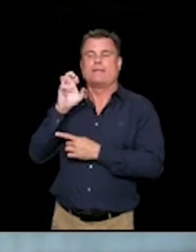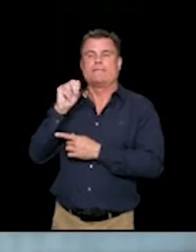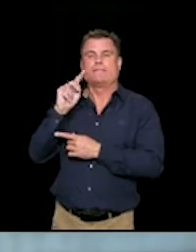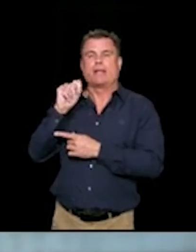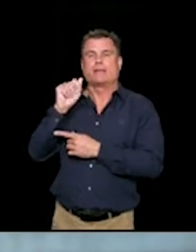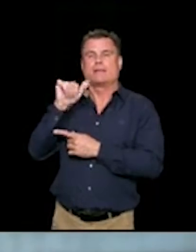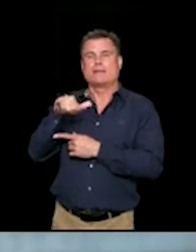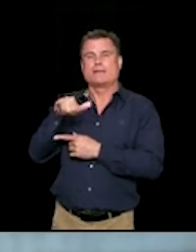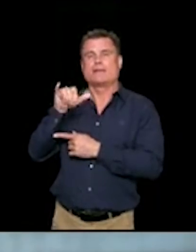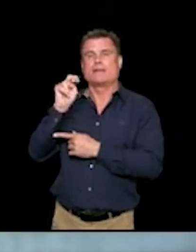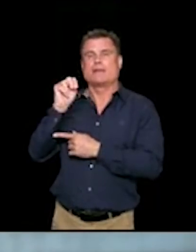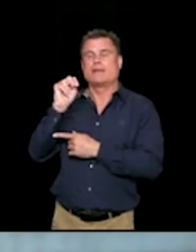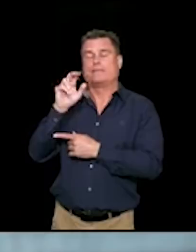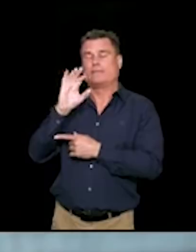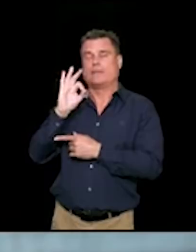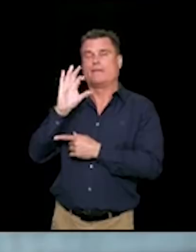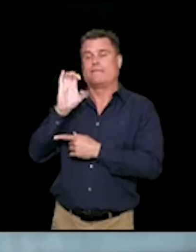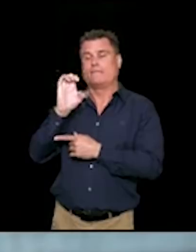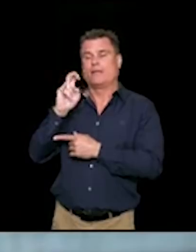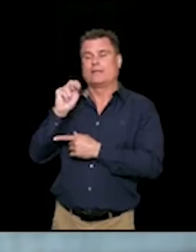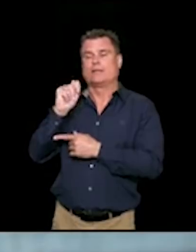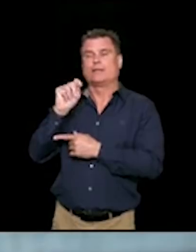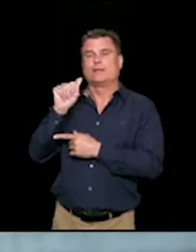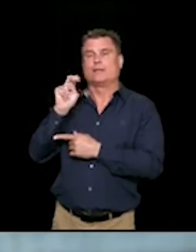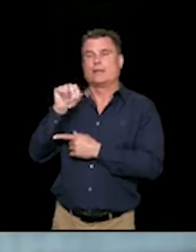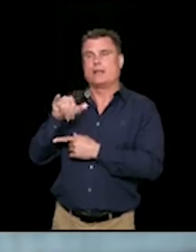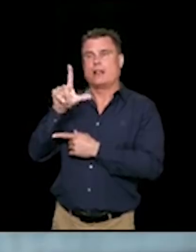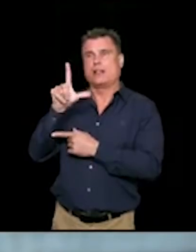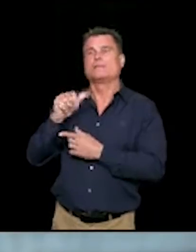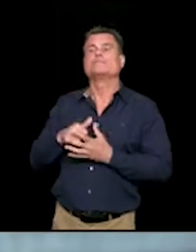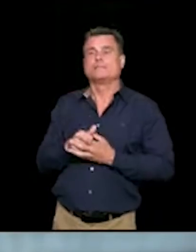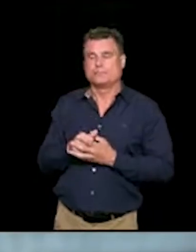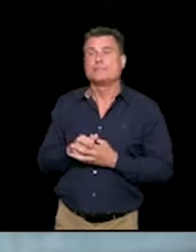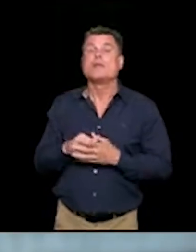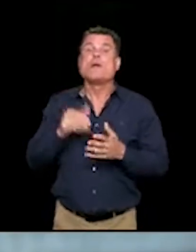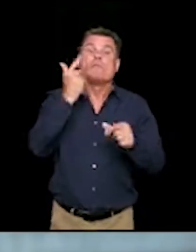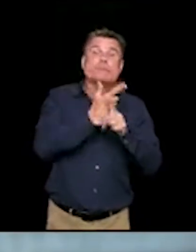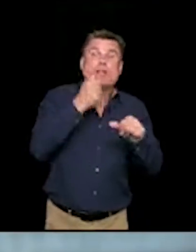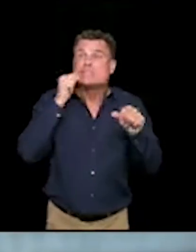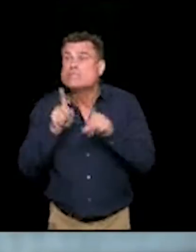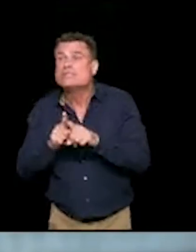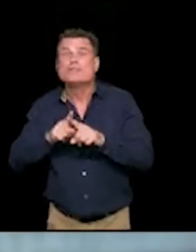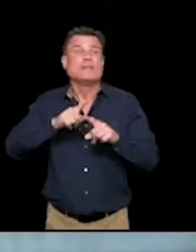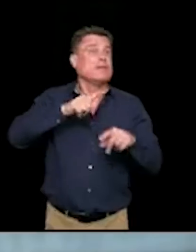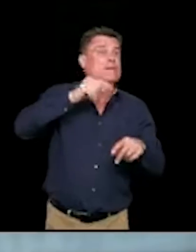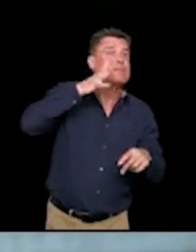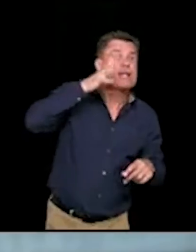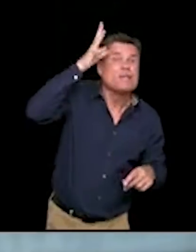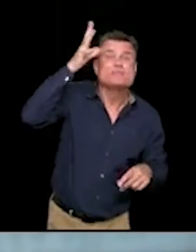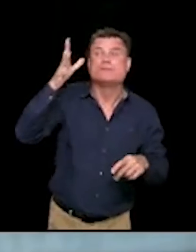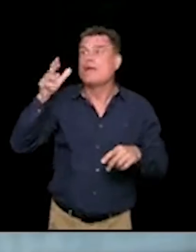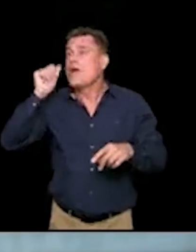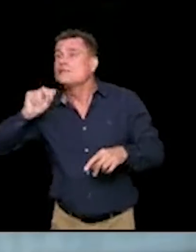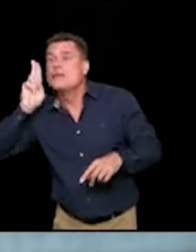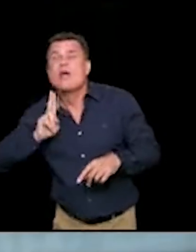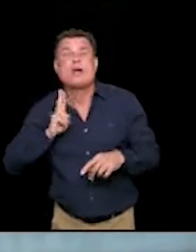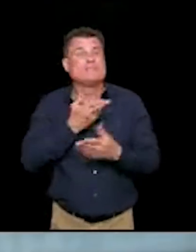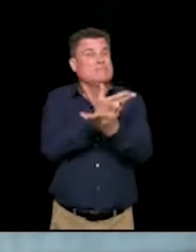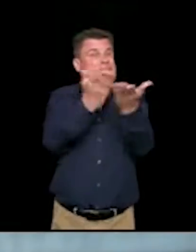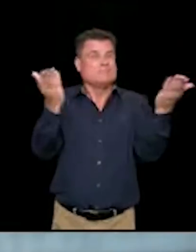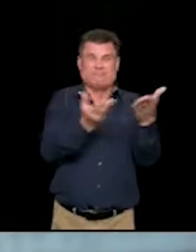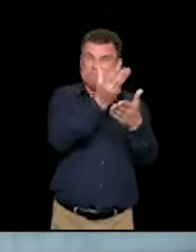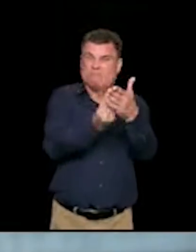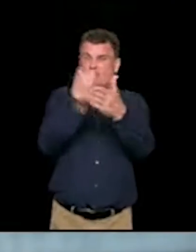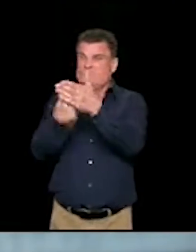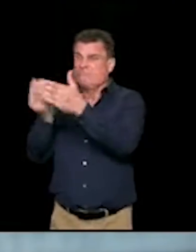cousins, our sisters and brothers, our children, and our dear friends. Some were young people with